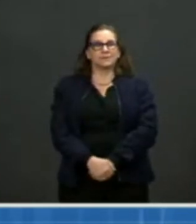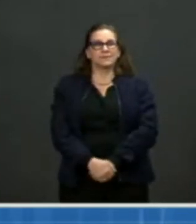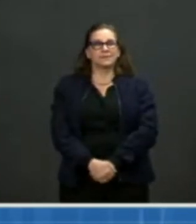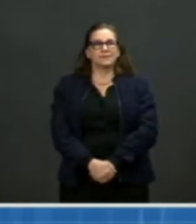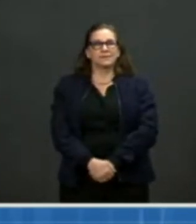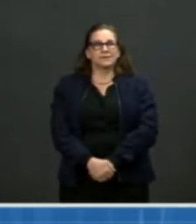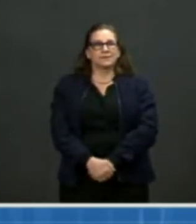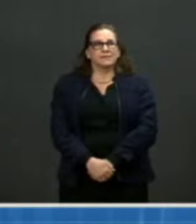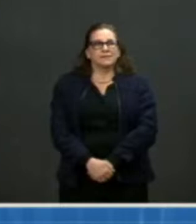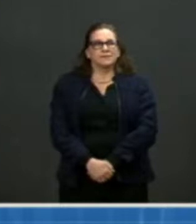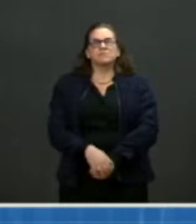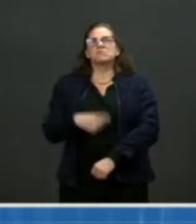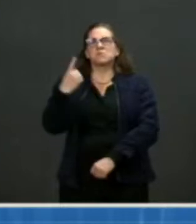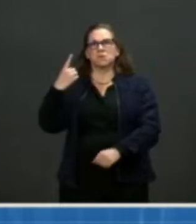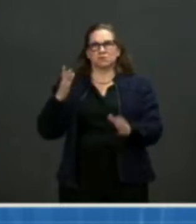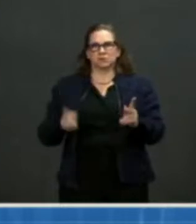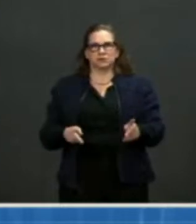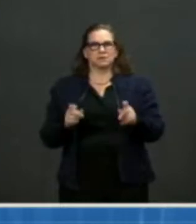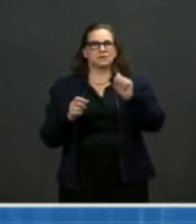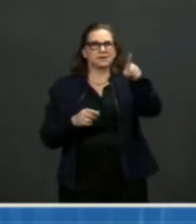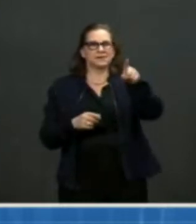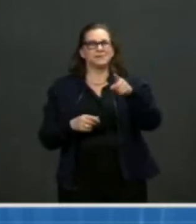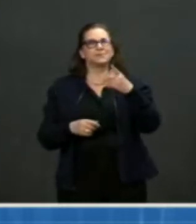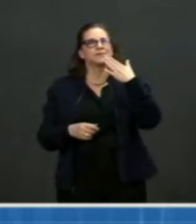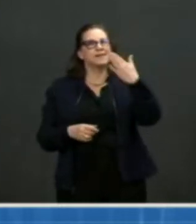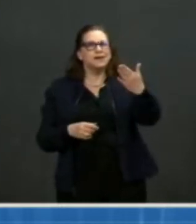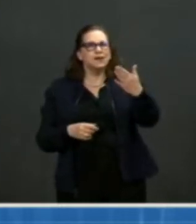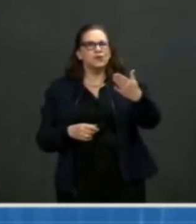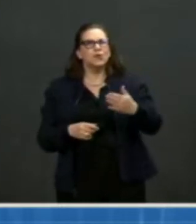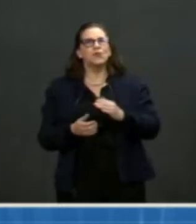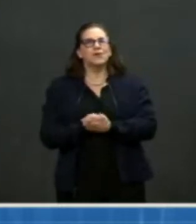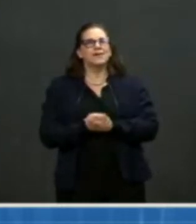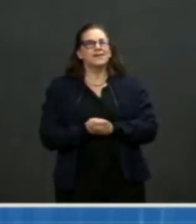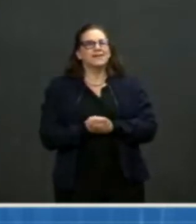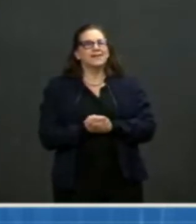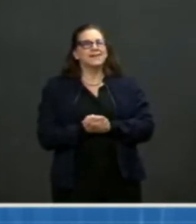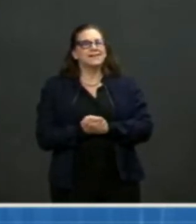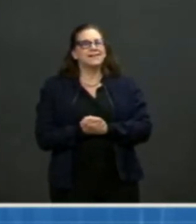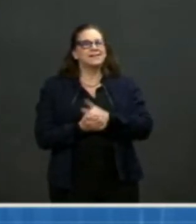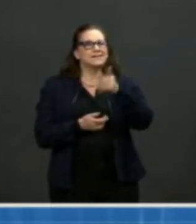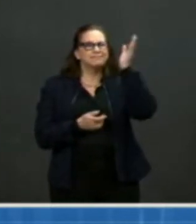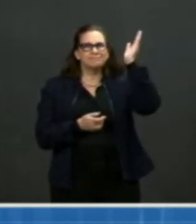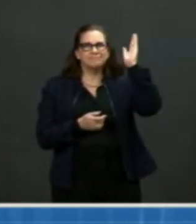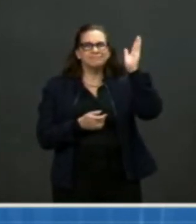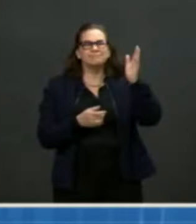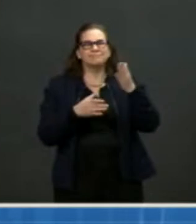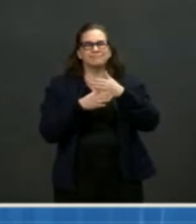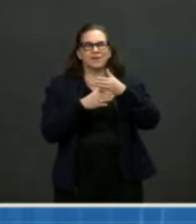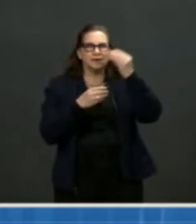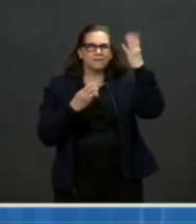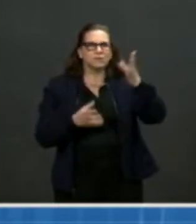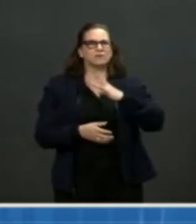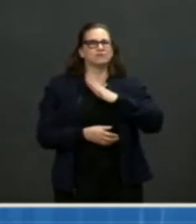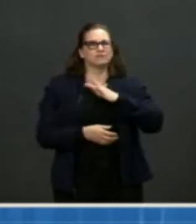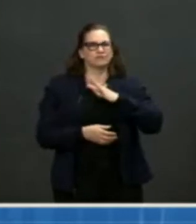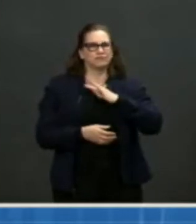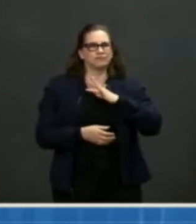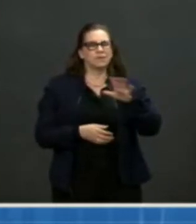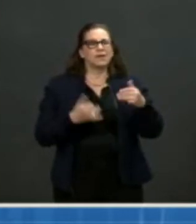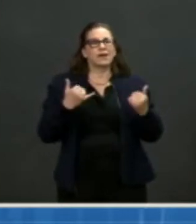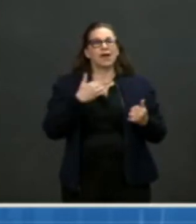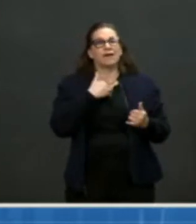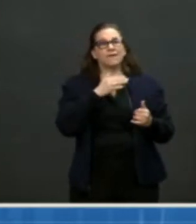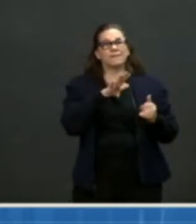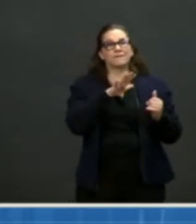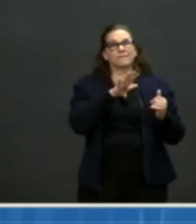Hey, thanks for doing the briefing as always. First of all, I'm wondering, we've been between 54 and 58,000 new daily cases over the